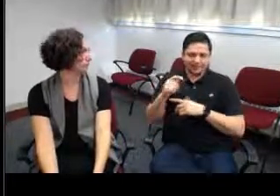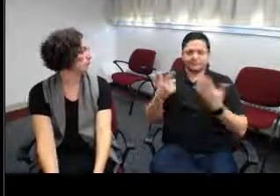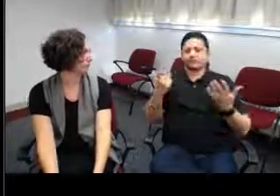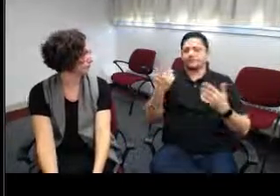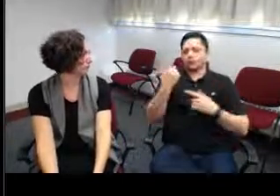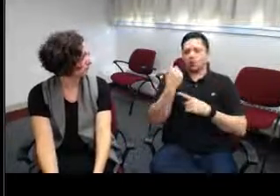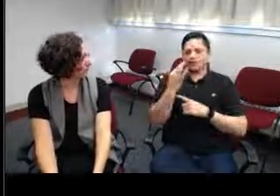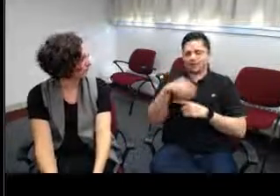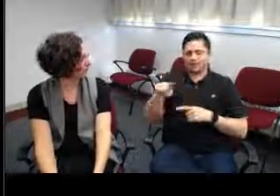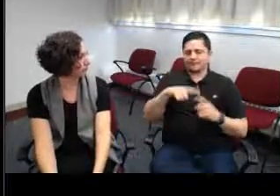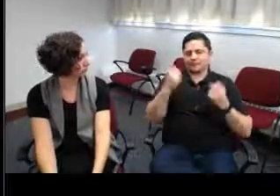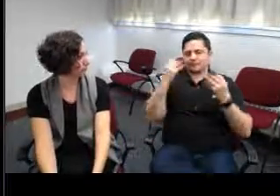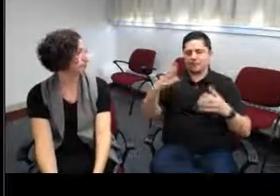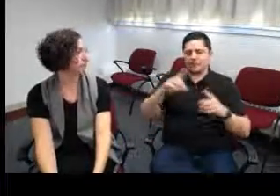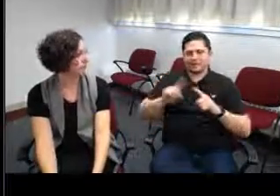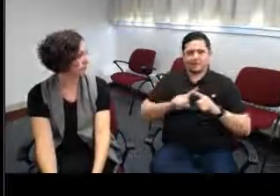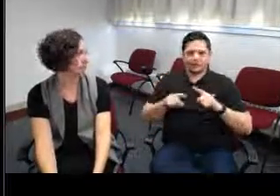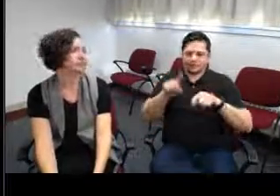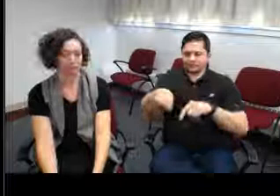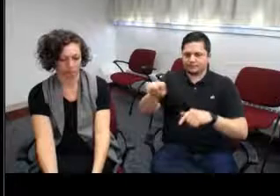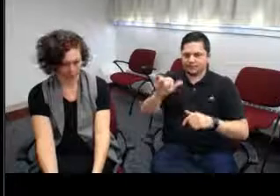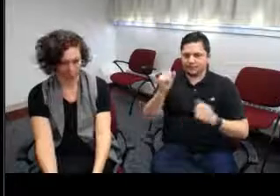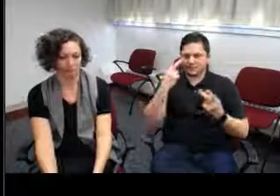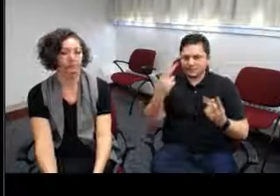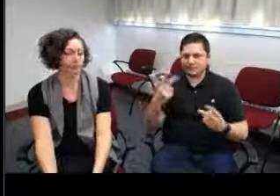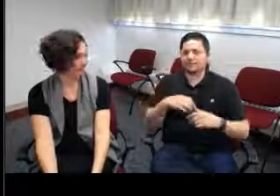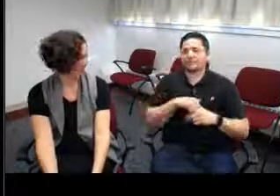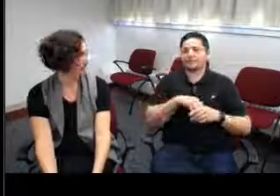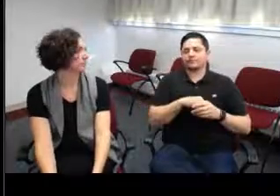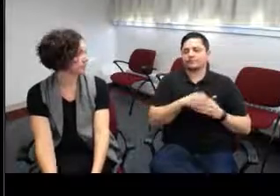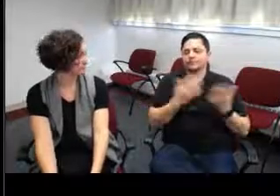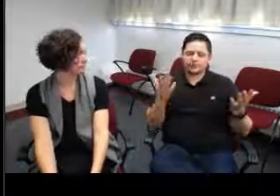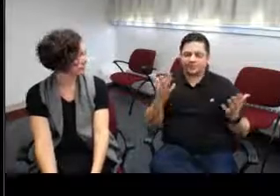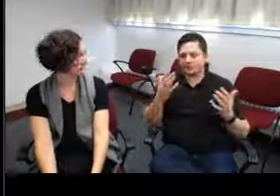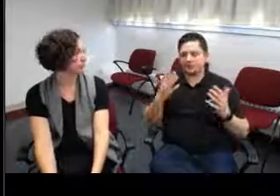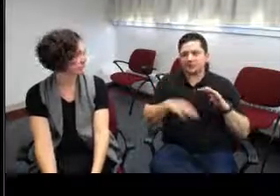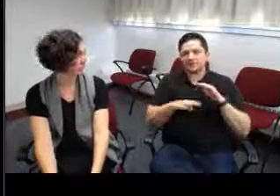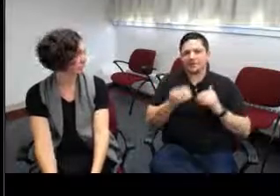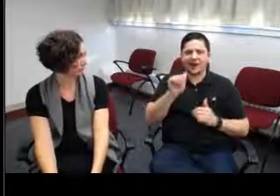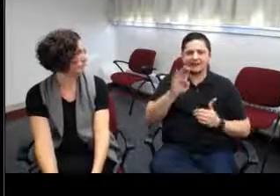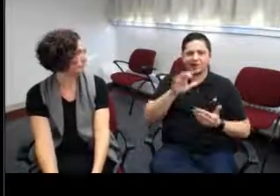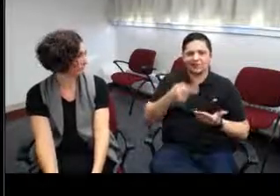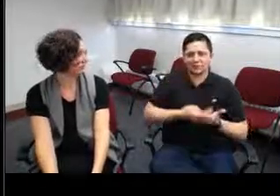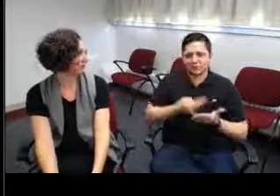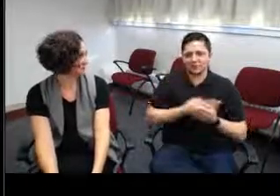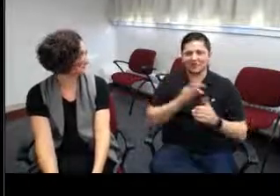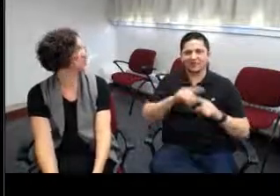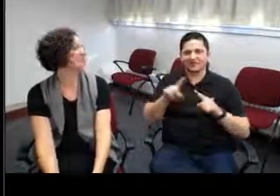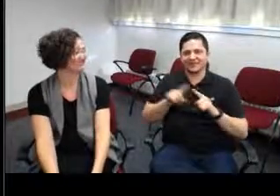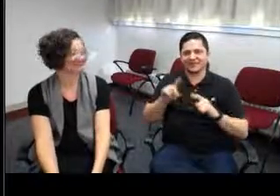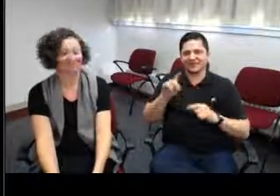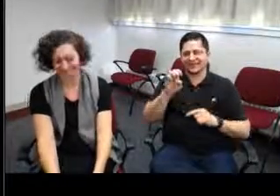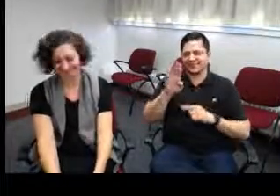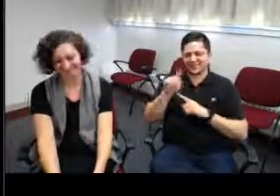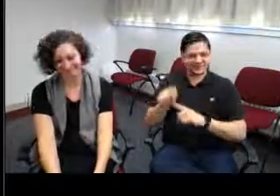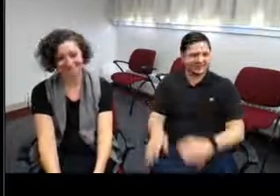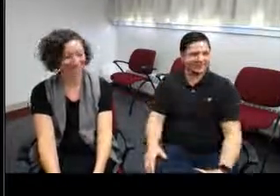And as I mentioned, CBT is just one example. You can see here on the slide a list of other examples